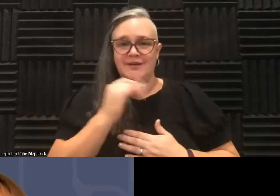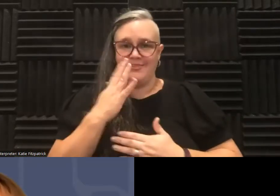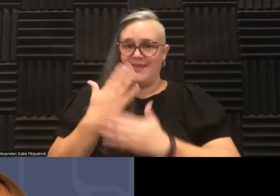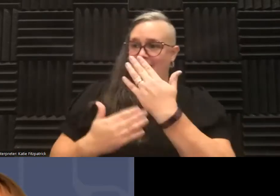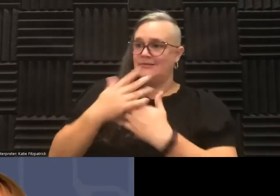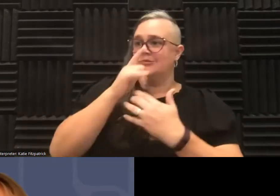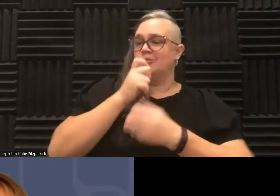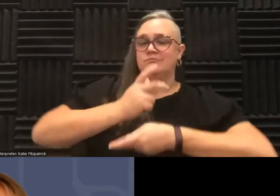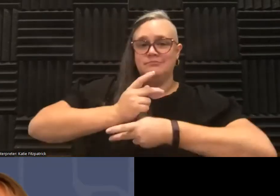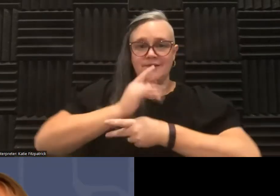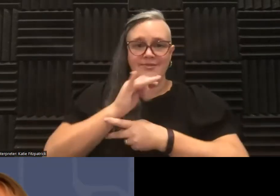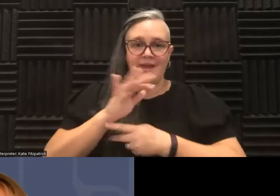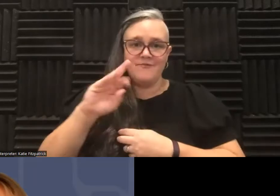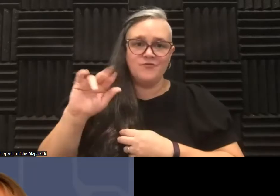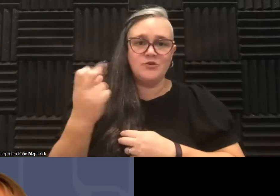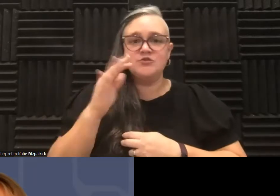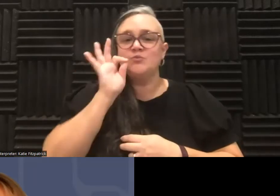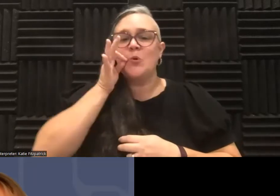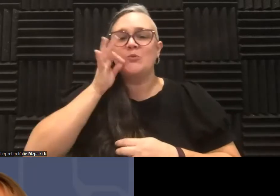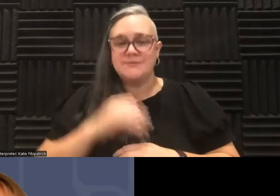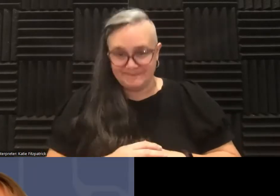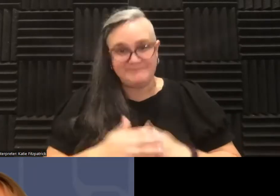Ms. Chandler, the floor is now yours.